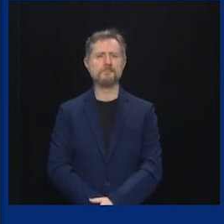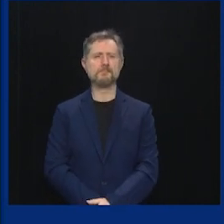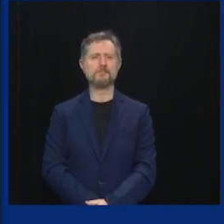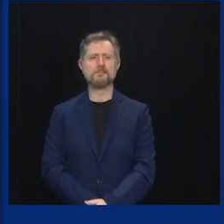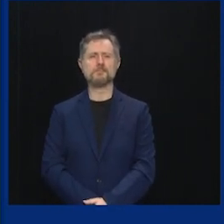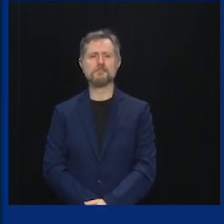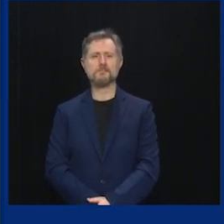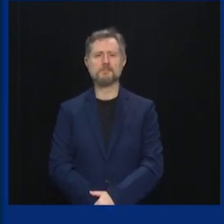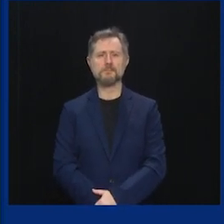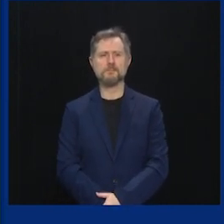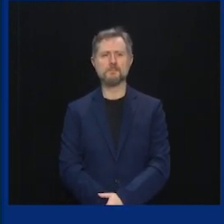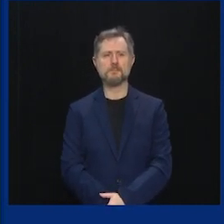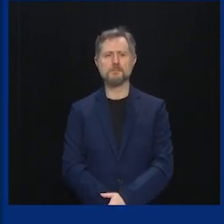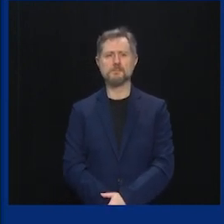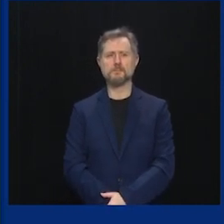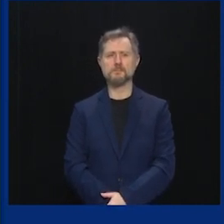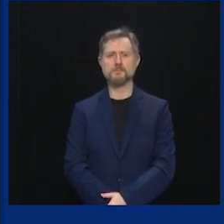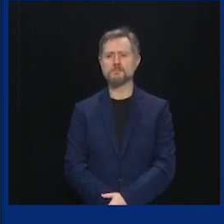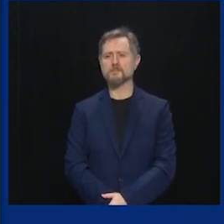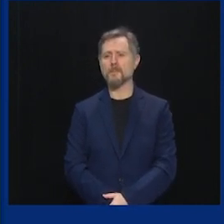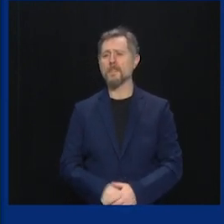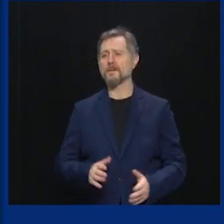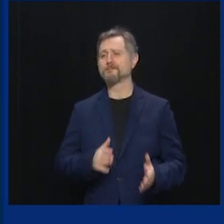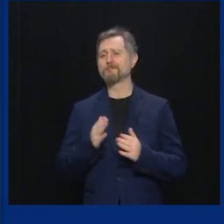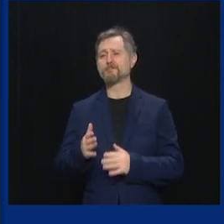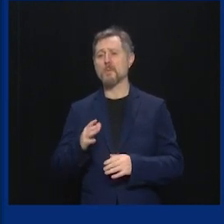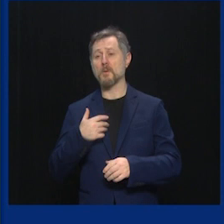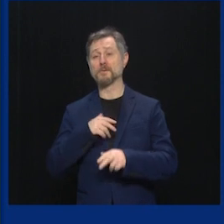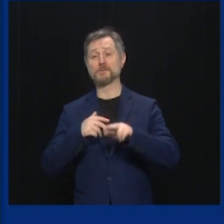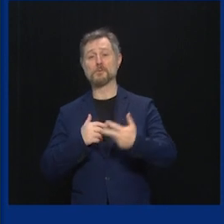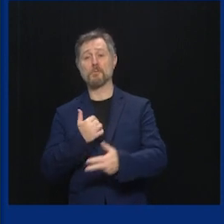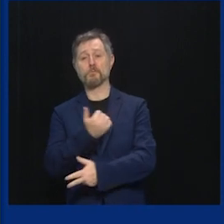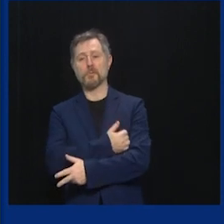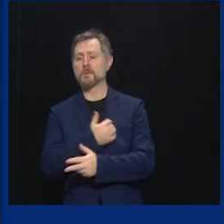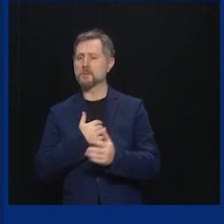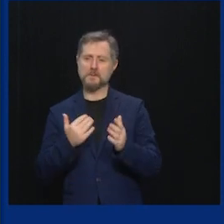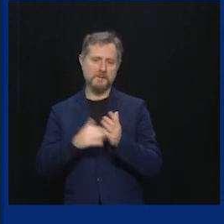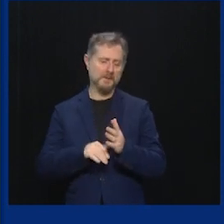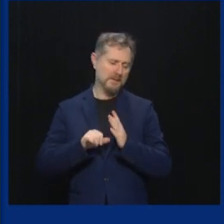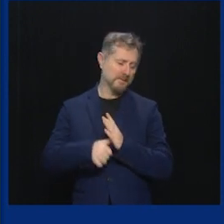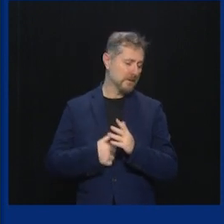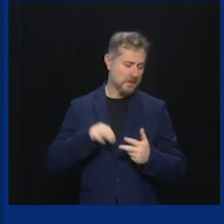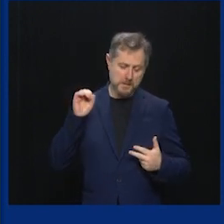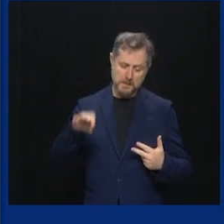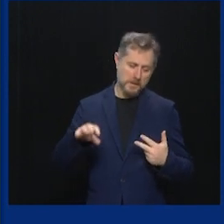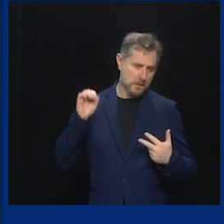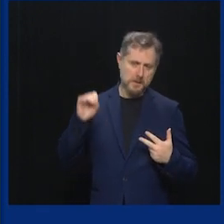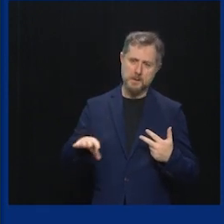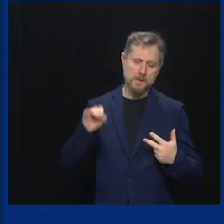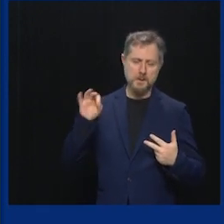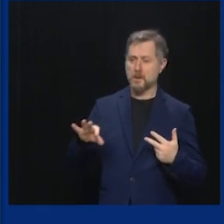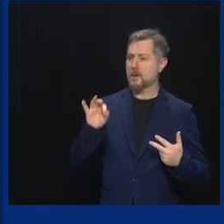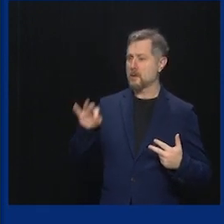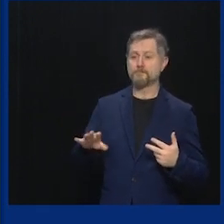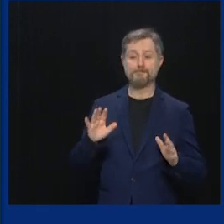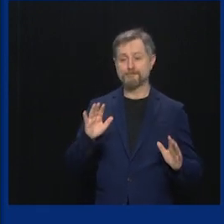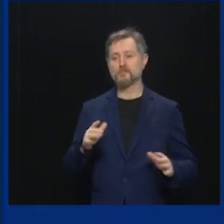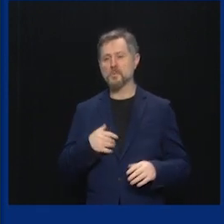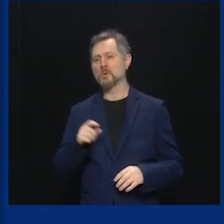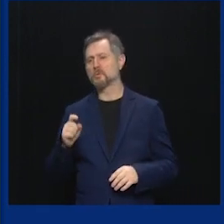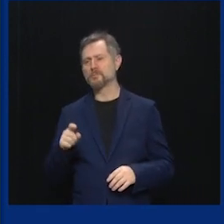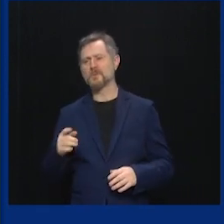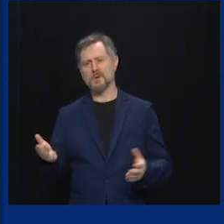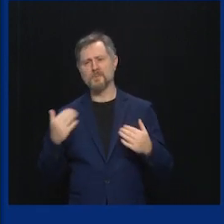All right, the booster update. Again, I keep talking about boosters. There's no reason not to get the booster as long as you're